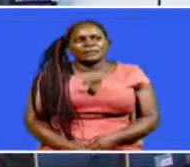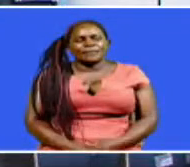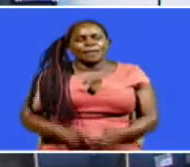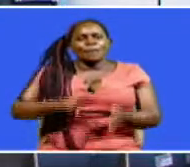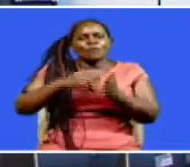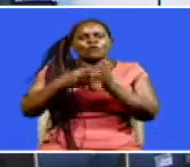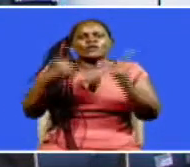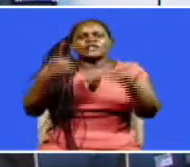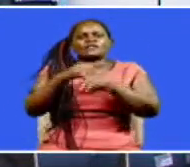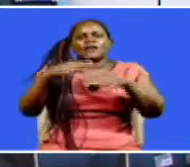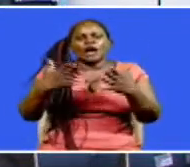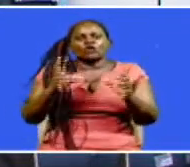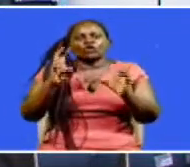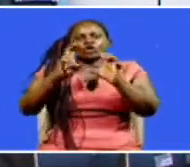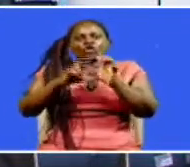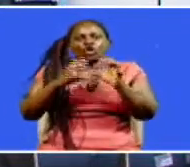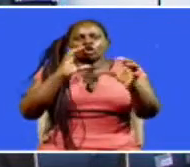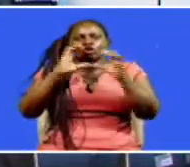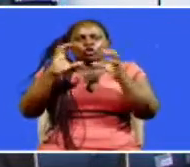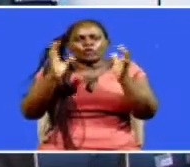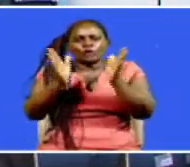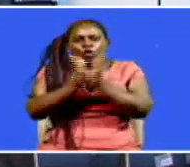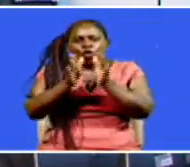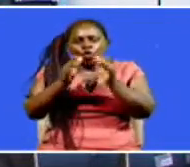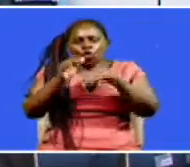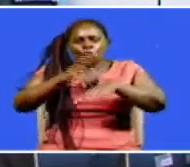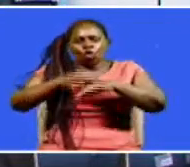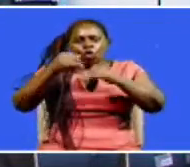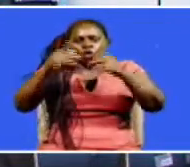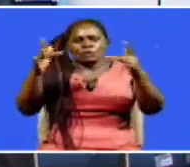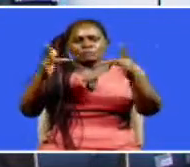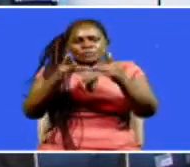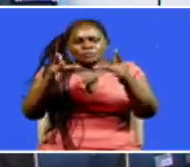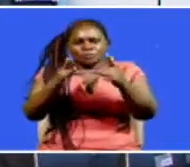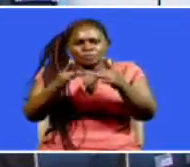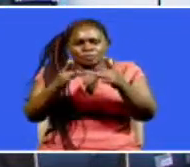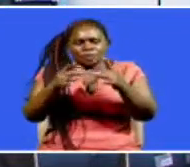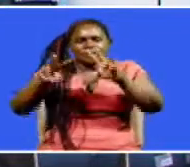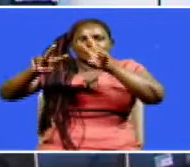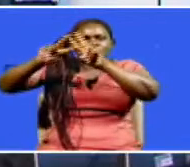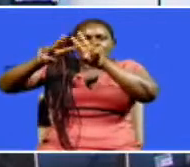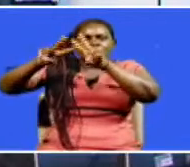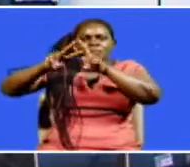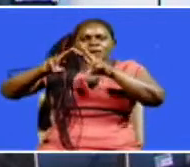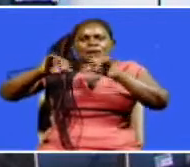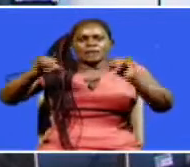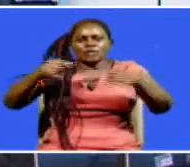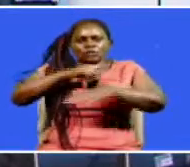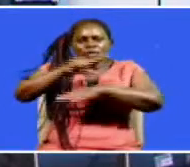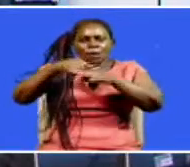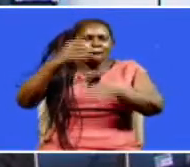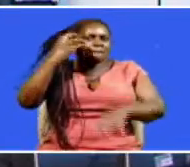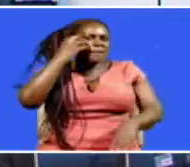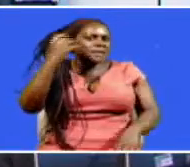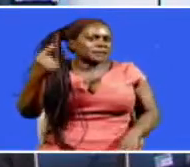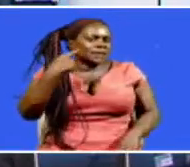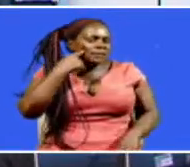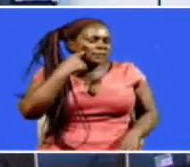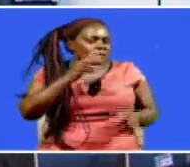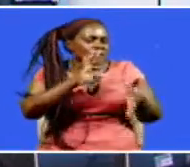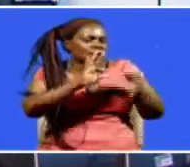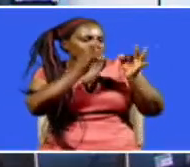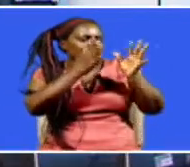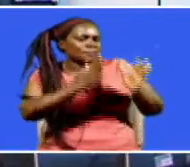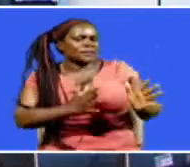ones? Please join the conversation online at KTN News KE. The hashtag, as always, is News Hour, and Marisha Witte is with us